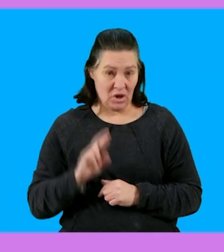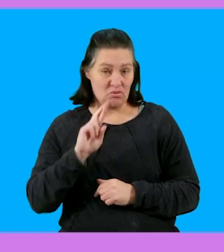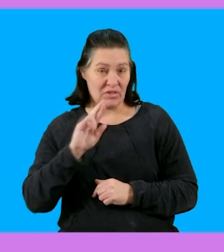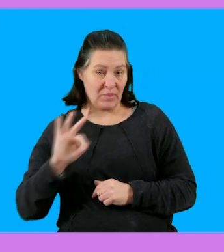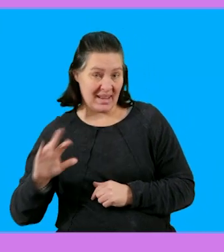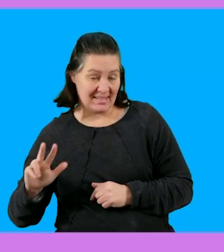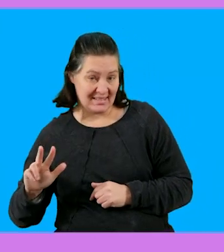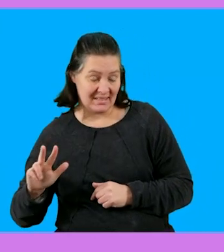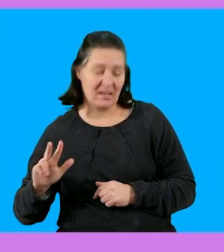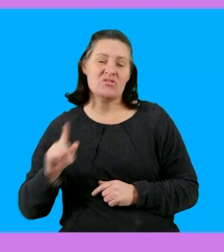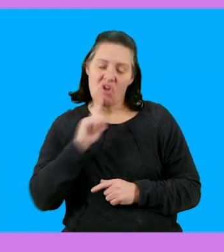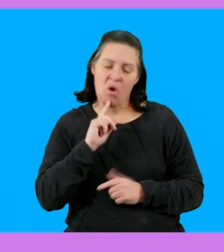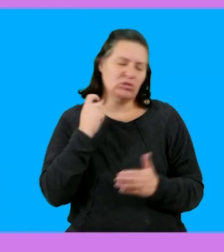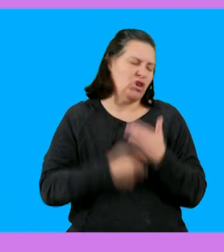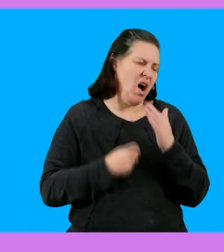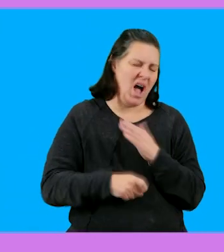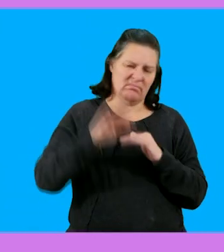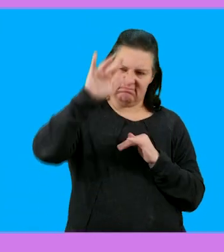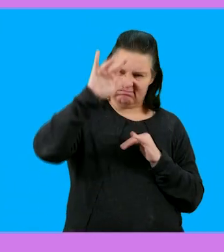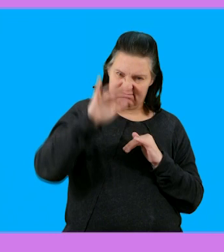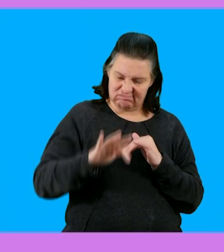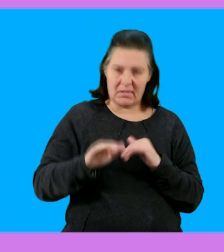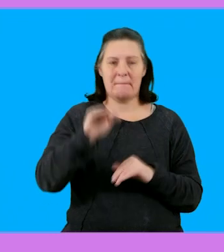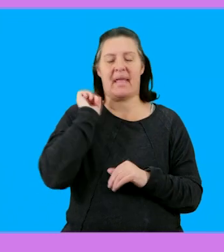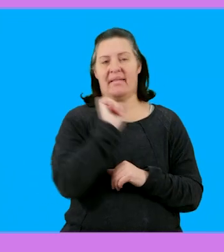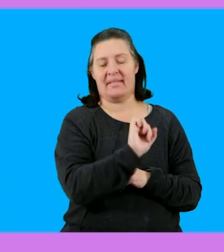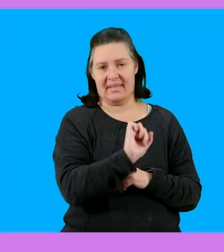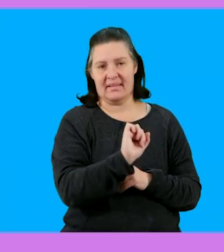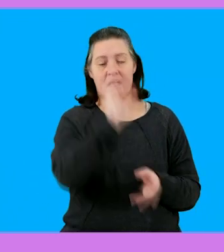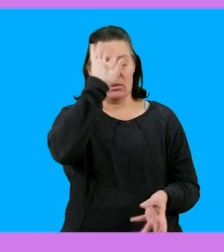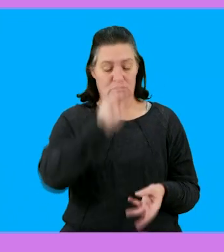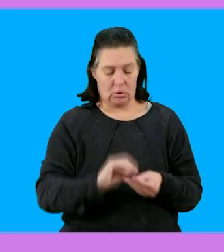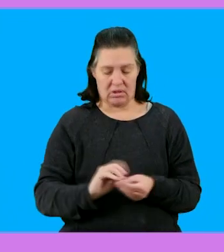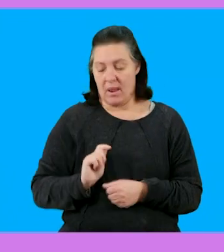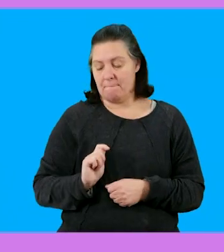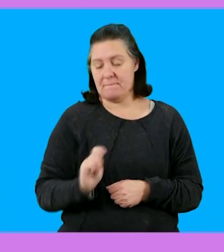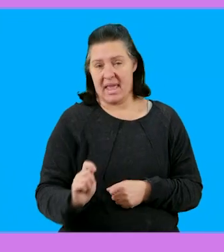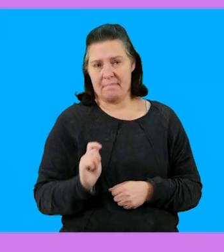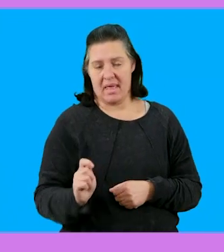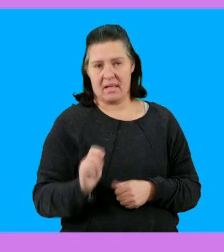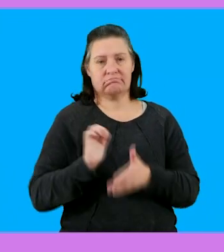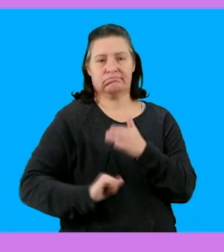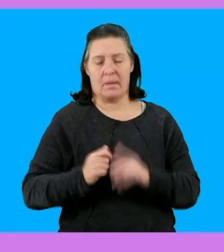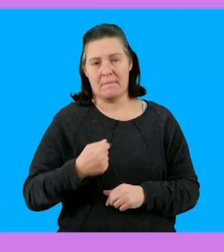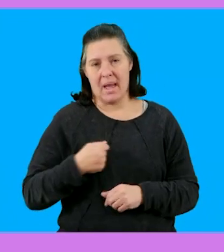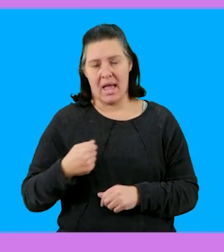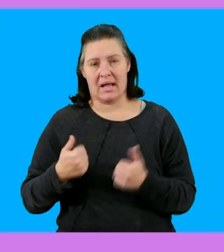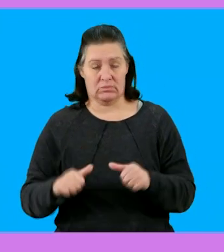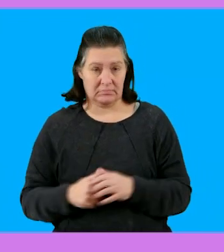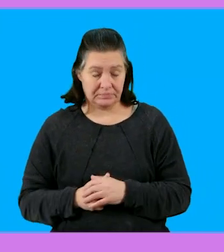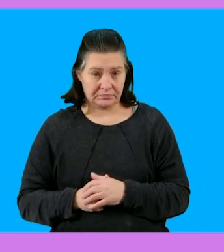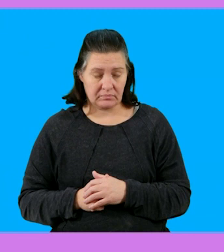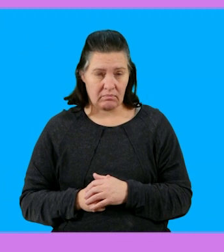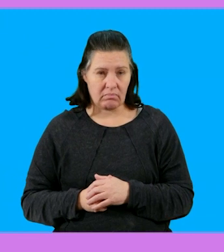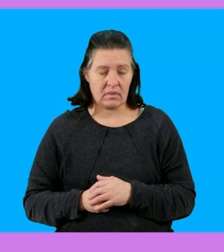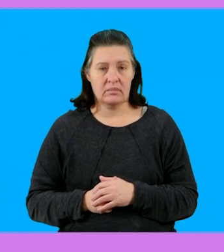I've identified all the bank charges, and then I calculated the total paid in bank charges. Okay, let's